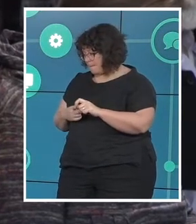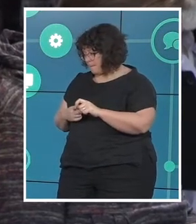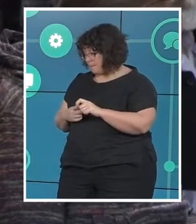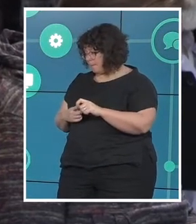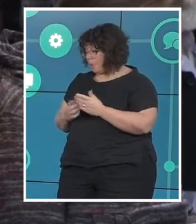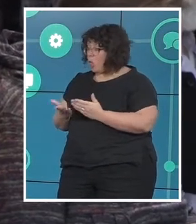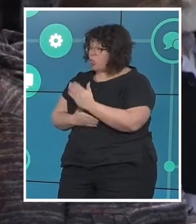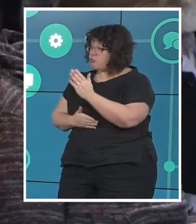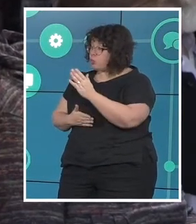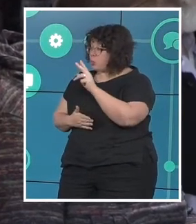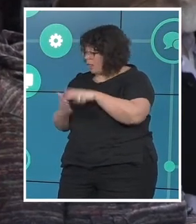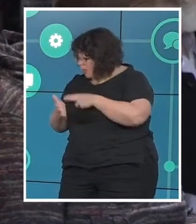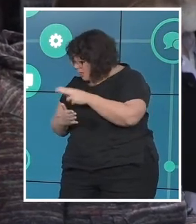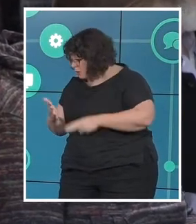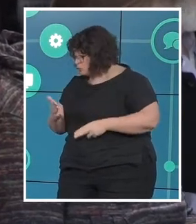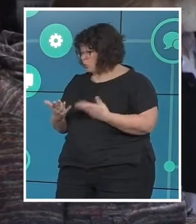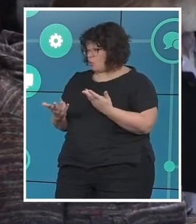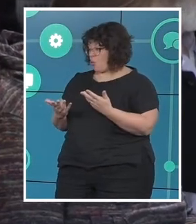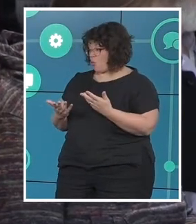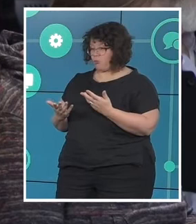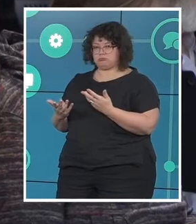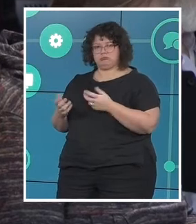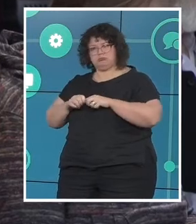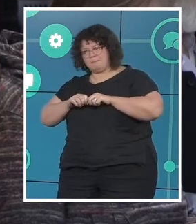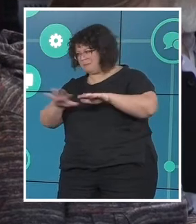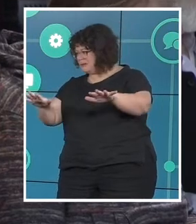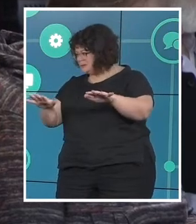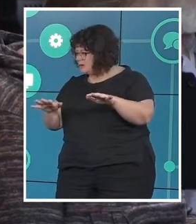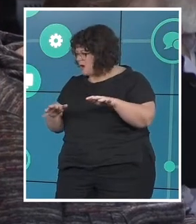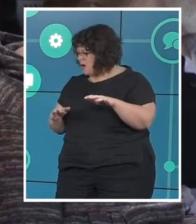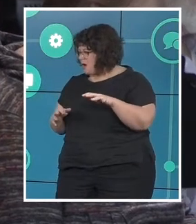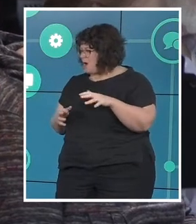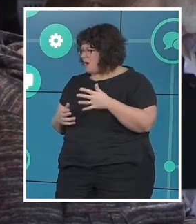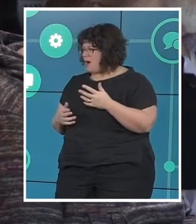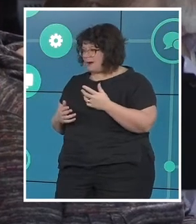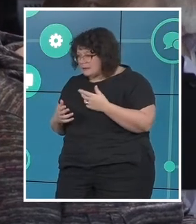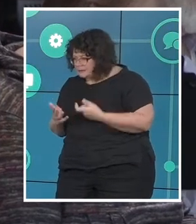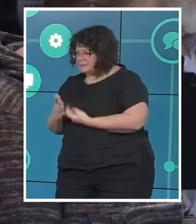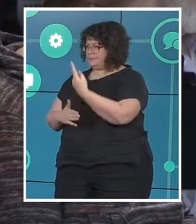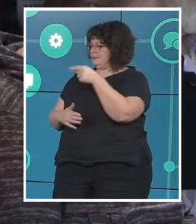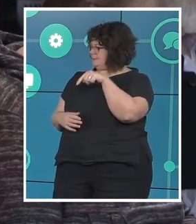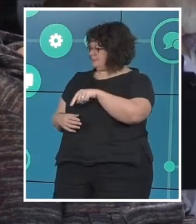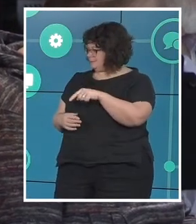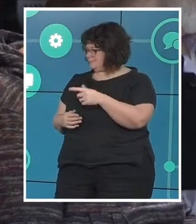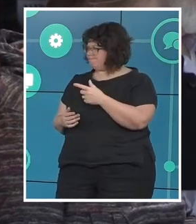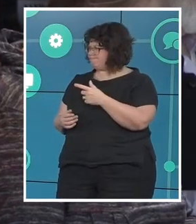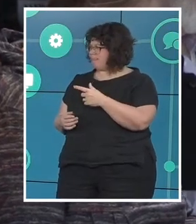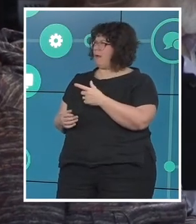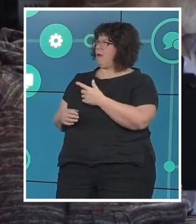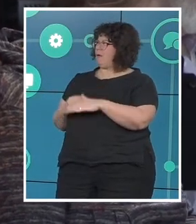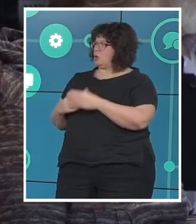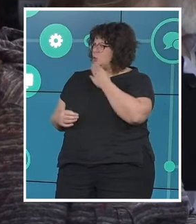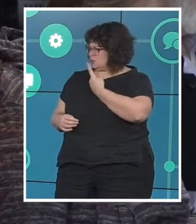in maybe not a format that you would have done yourself. And that's why making sure that it's being conveyed